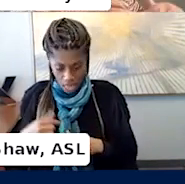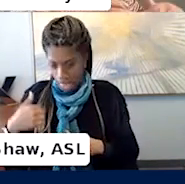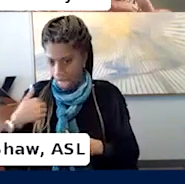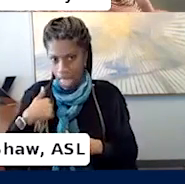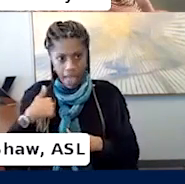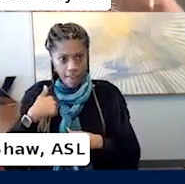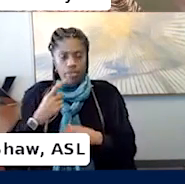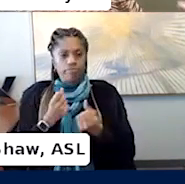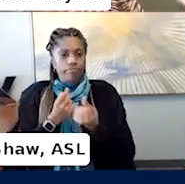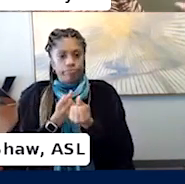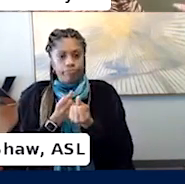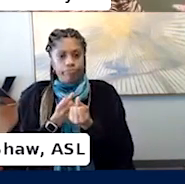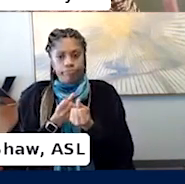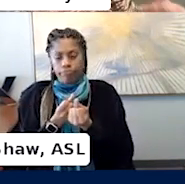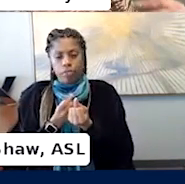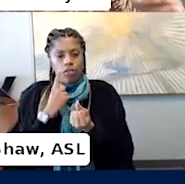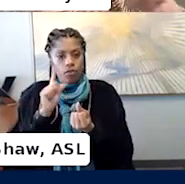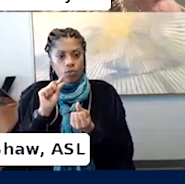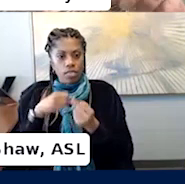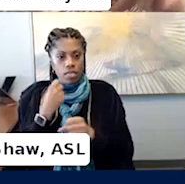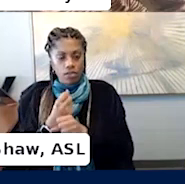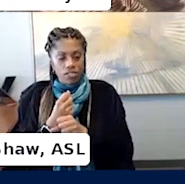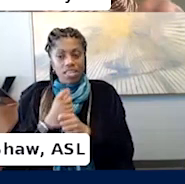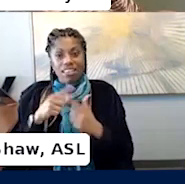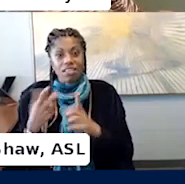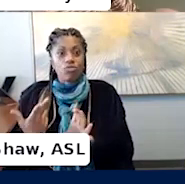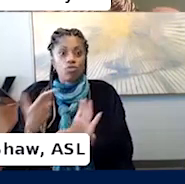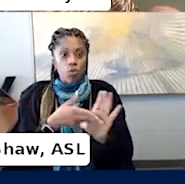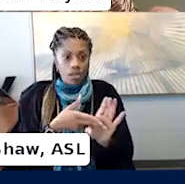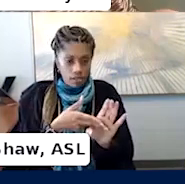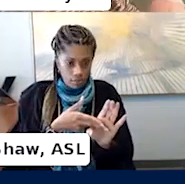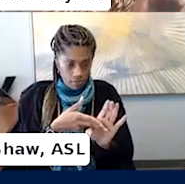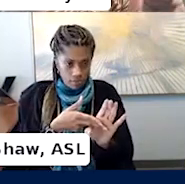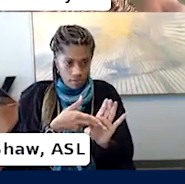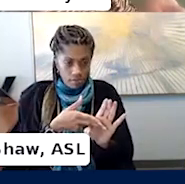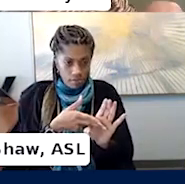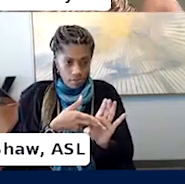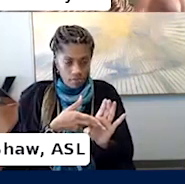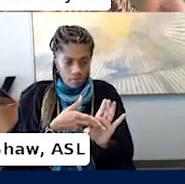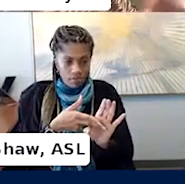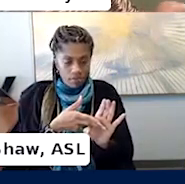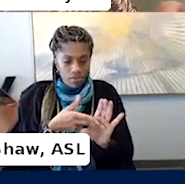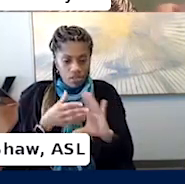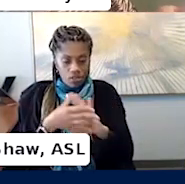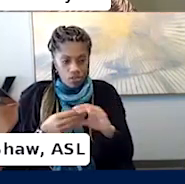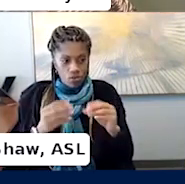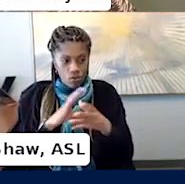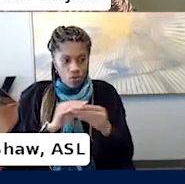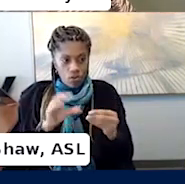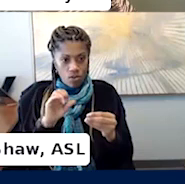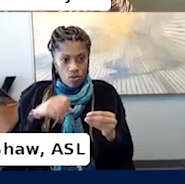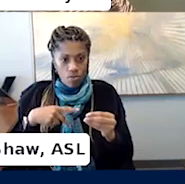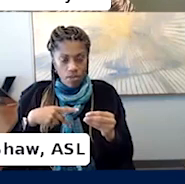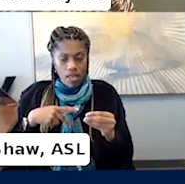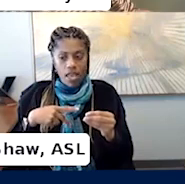years. And then coming inside the organization and witnessing the intentionality that goes into our